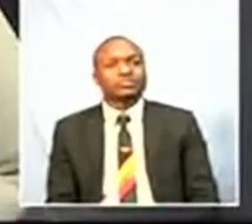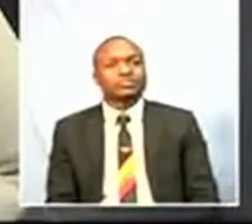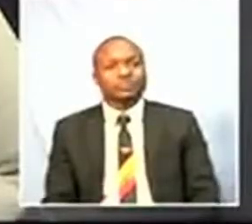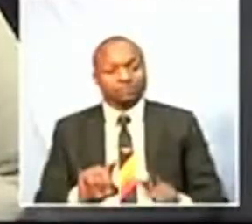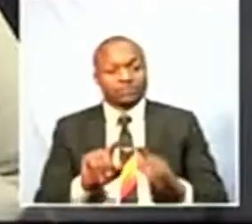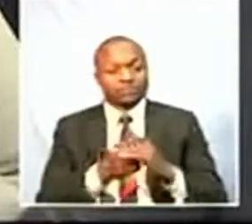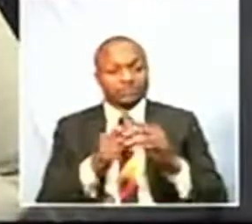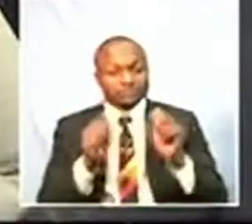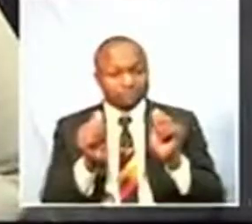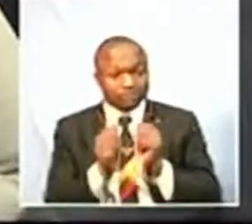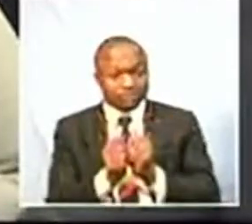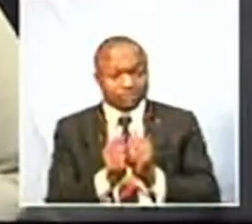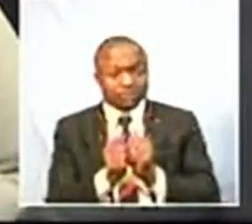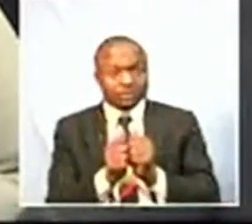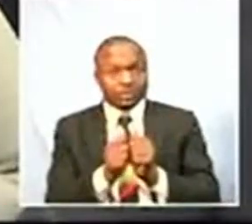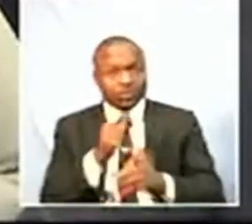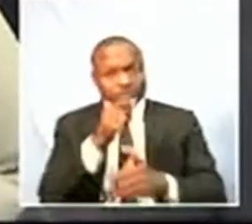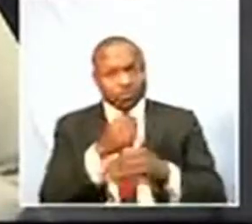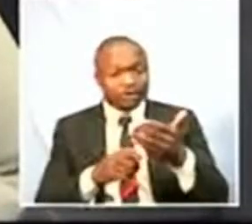Start with the ones I've read first.